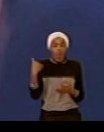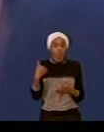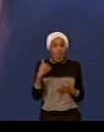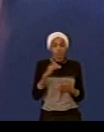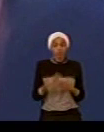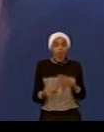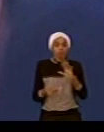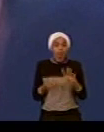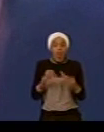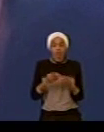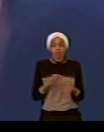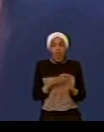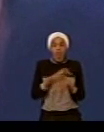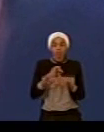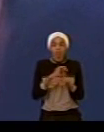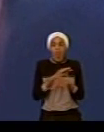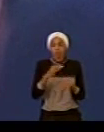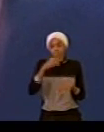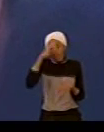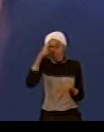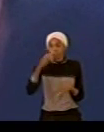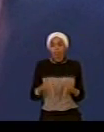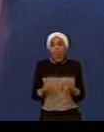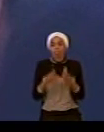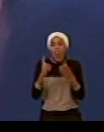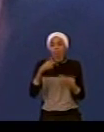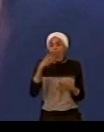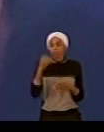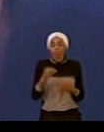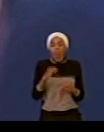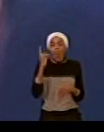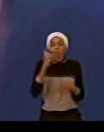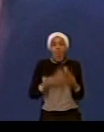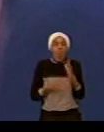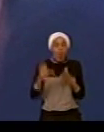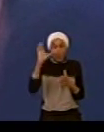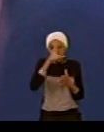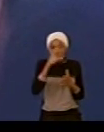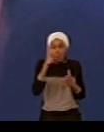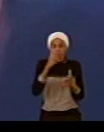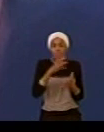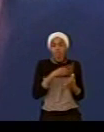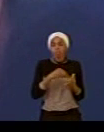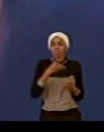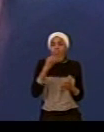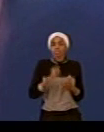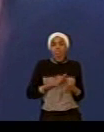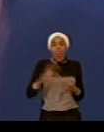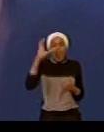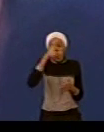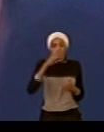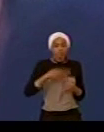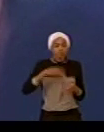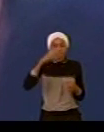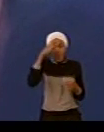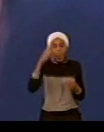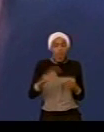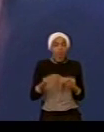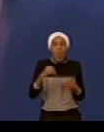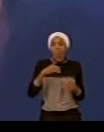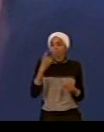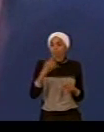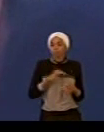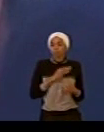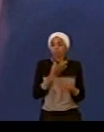the man asked him, saying, What seekest thou? And he said, I seek my brethren. Tell me, I pray thee, where they feed